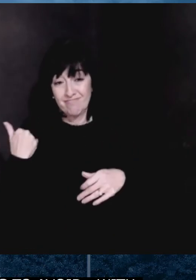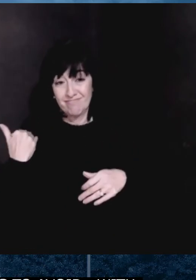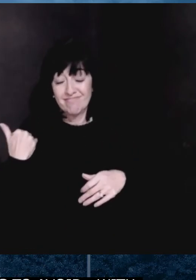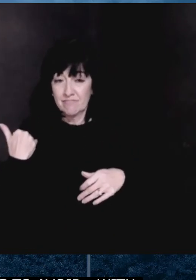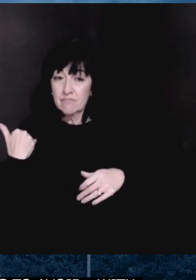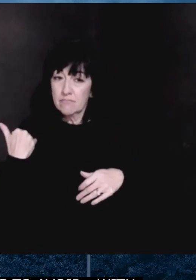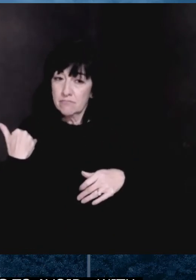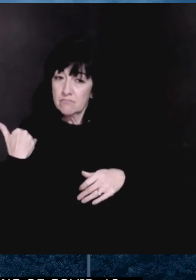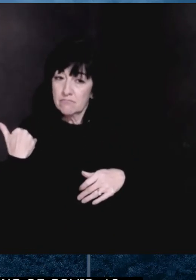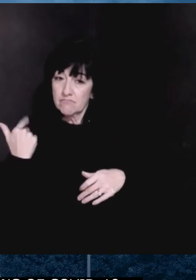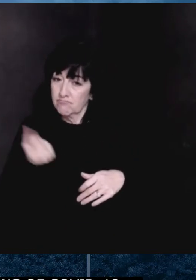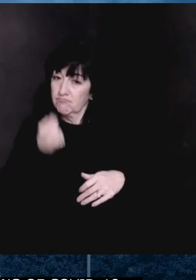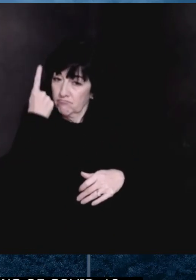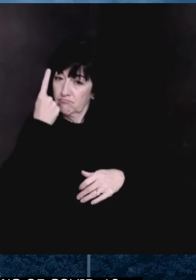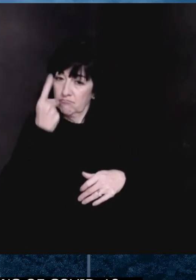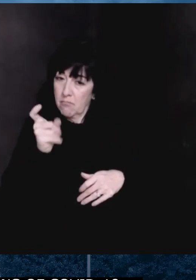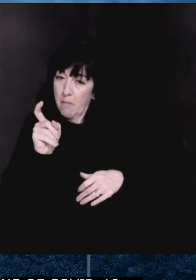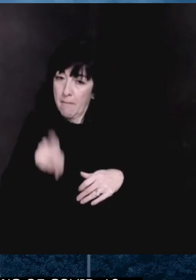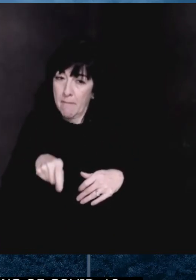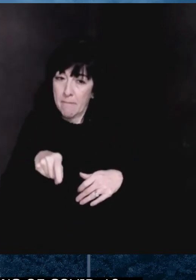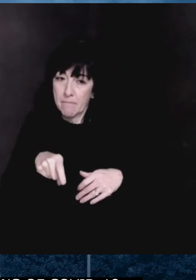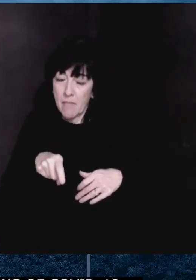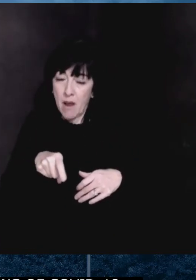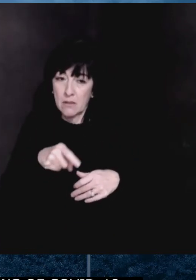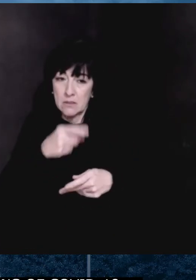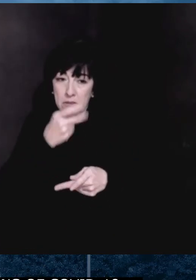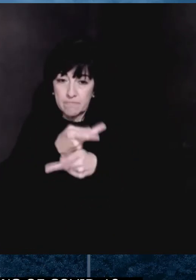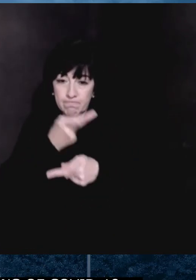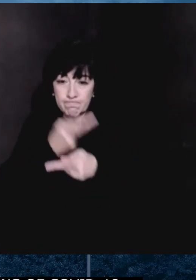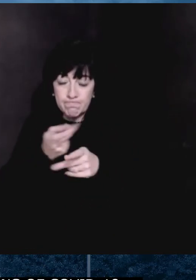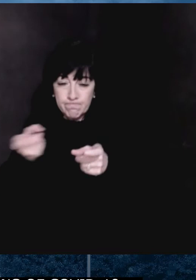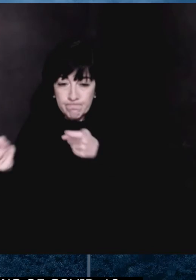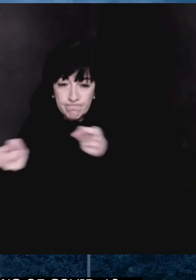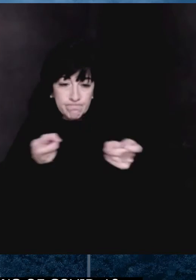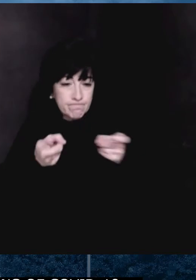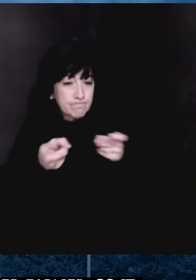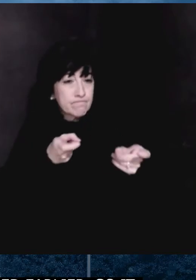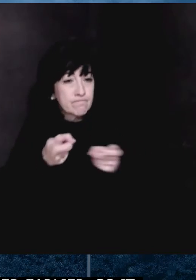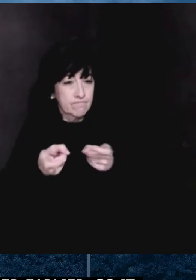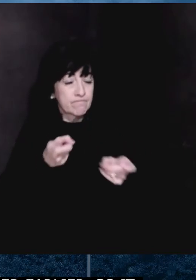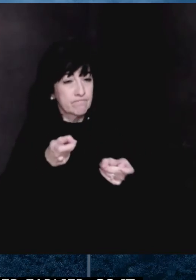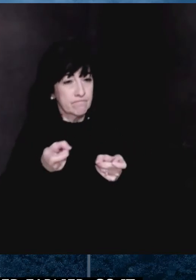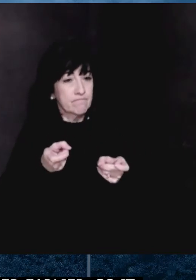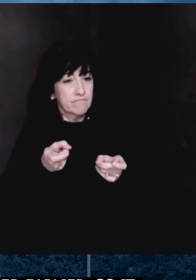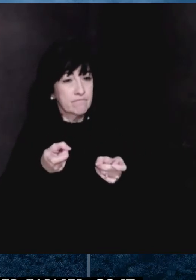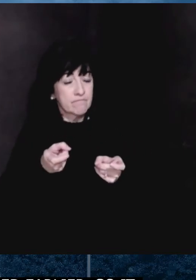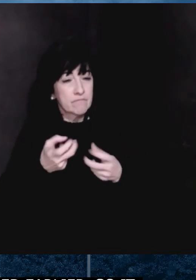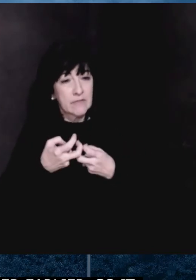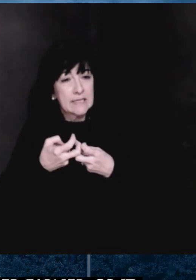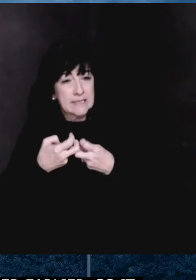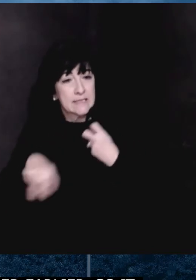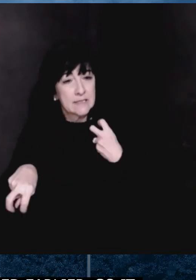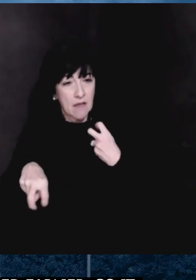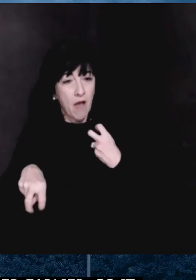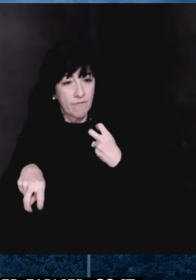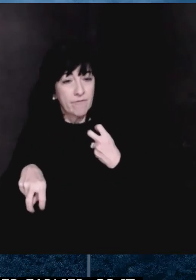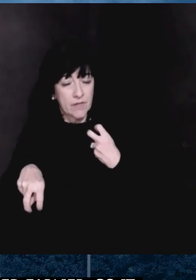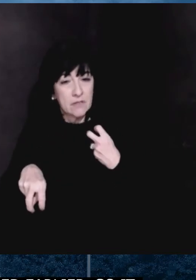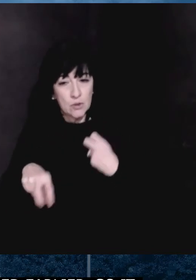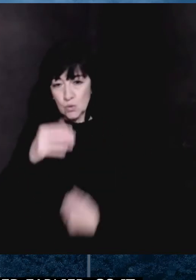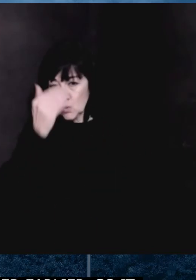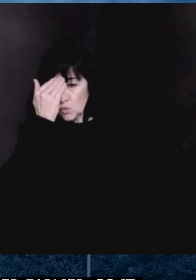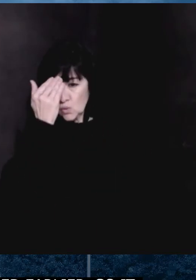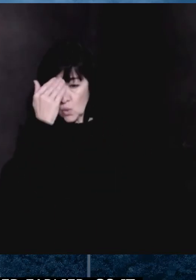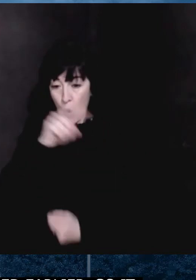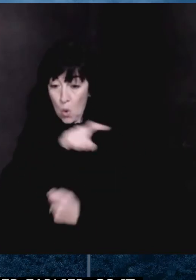managing that population. And therefore, it's been really difficult and maybe impossible to put a pin in a specific